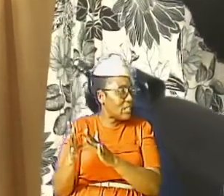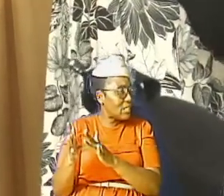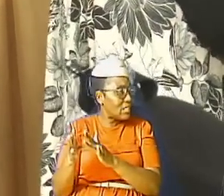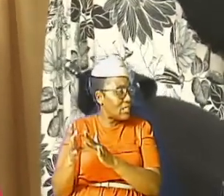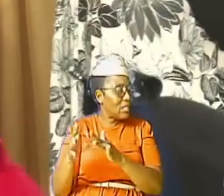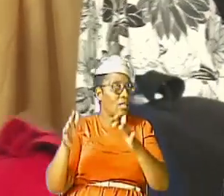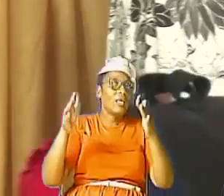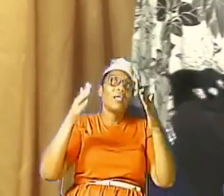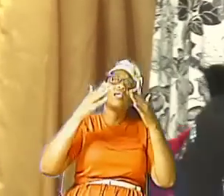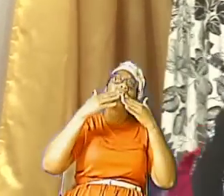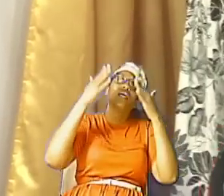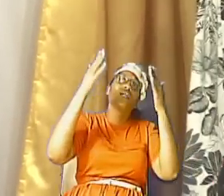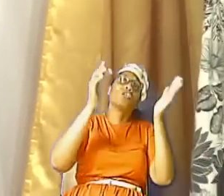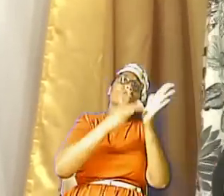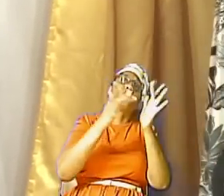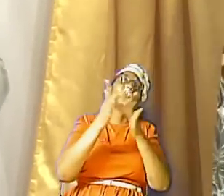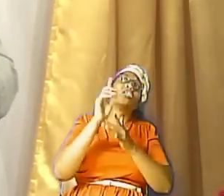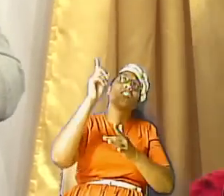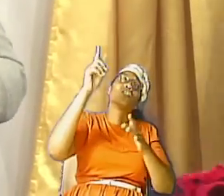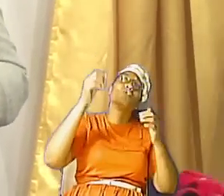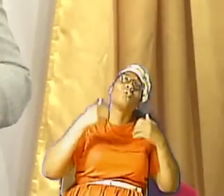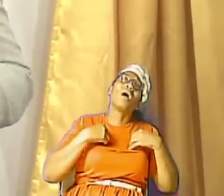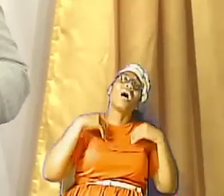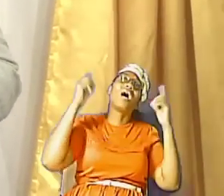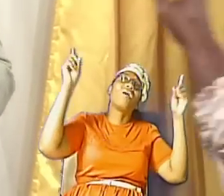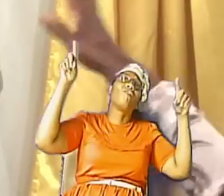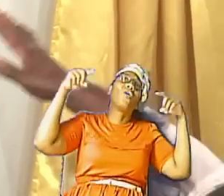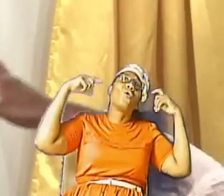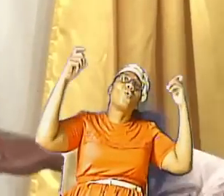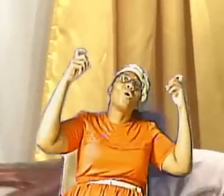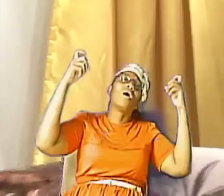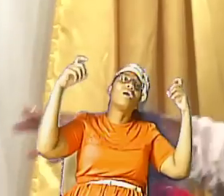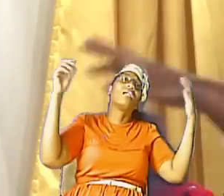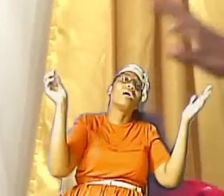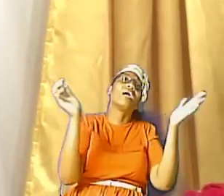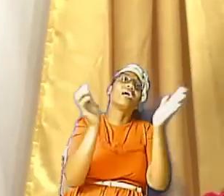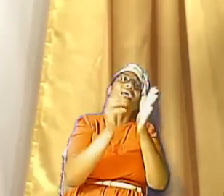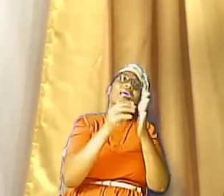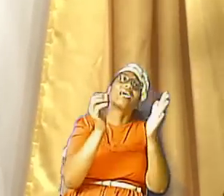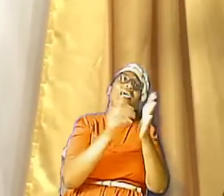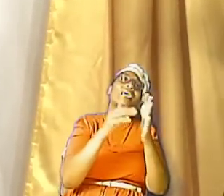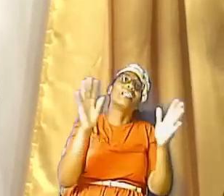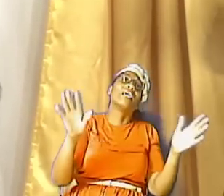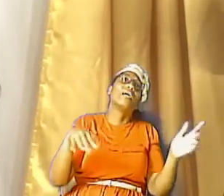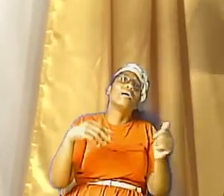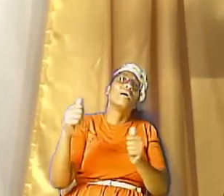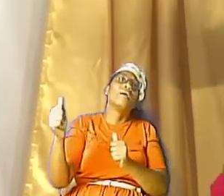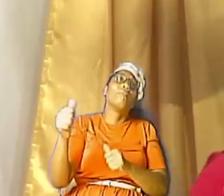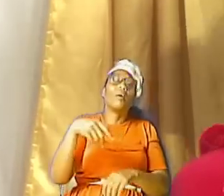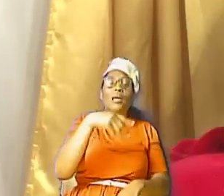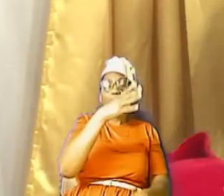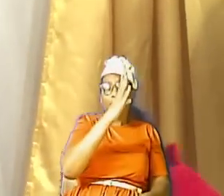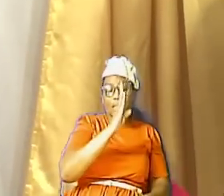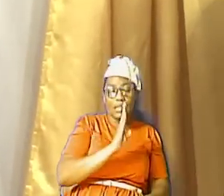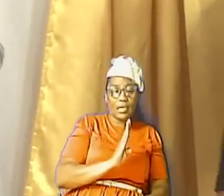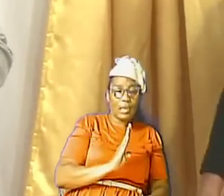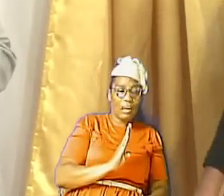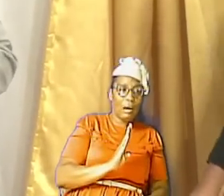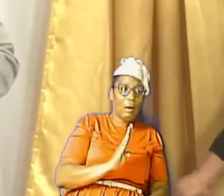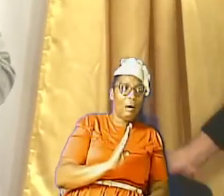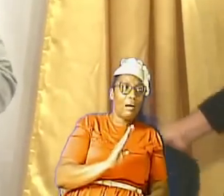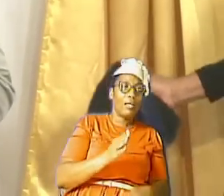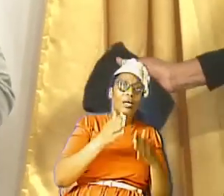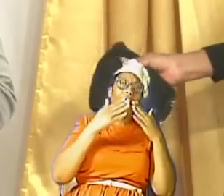Hallelujah. Hallelujah. You know, I feel good. I could go on and on, but Bishop, it's time for you, sir. Please come and greet the church.